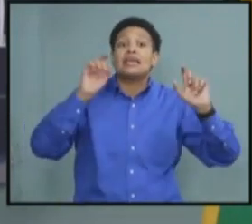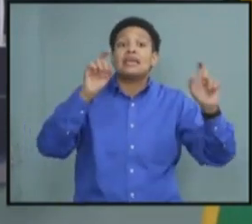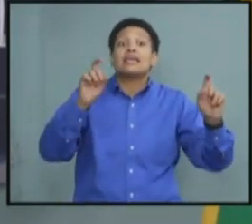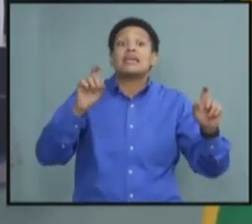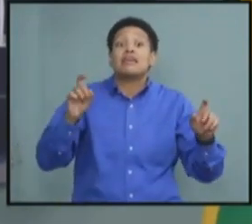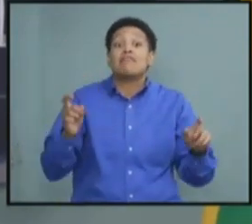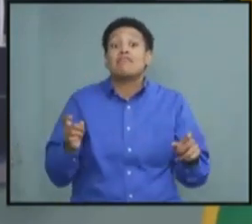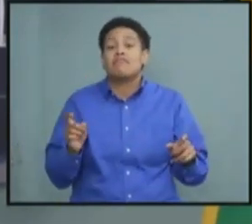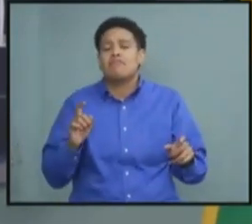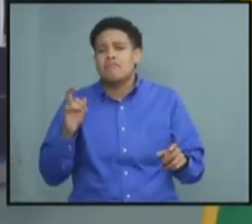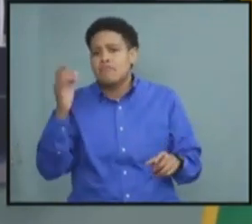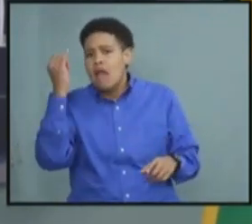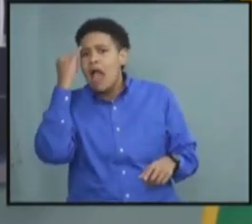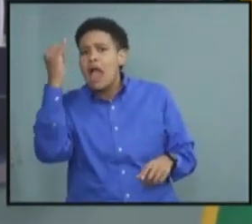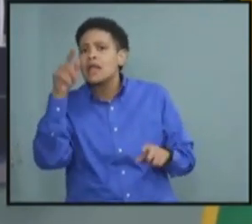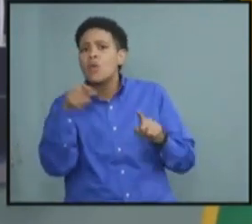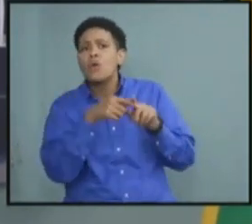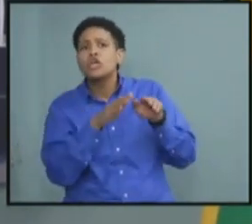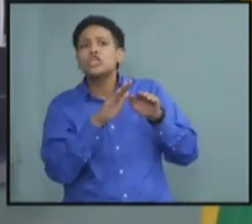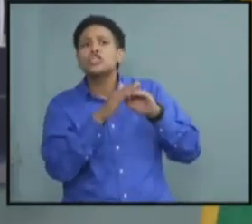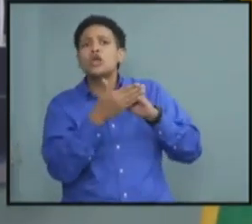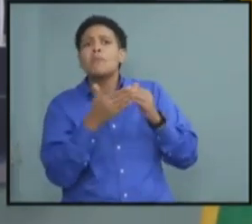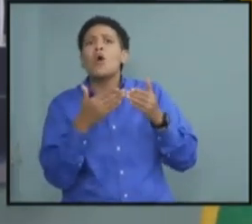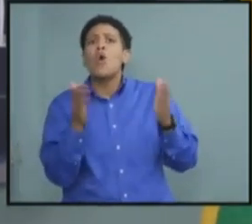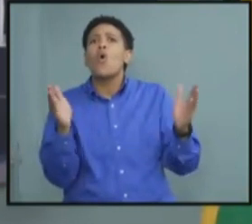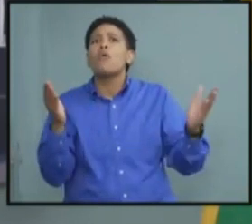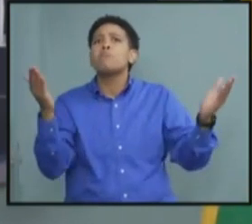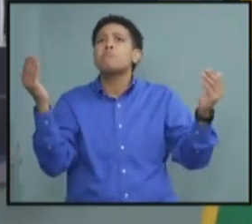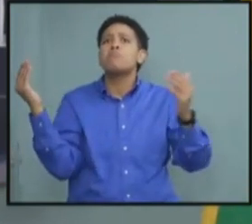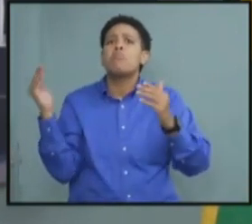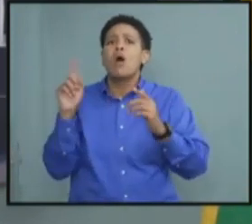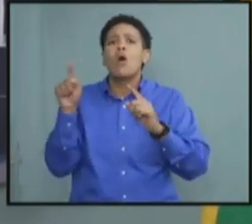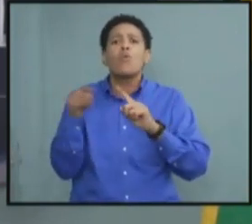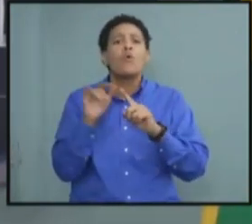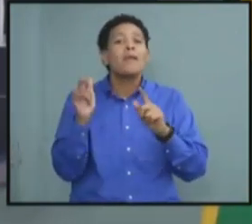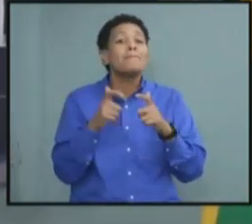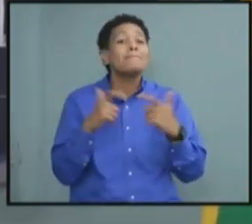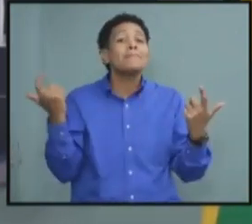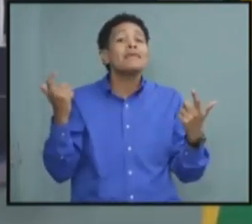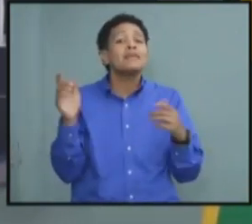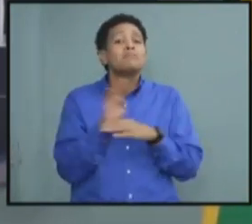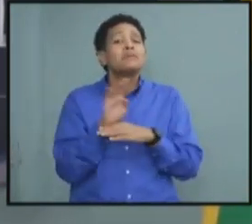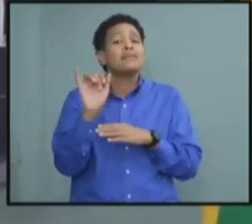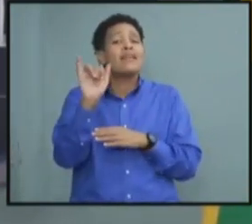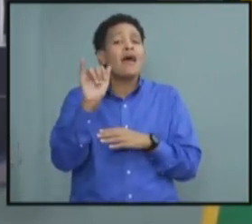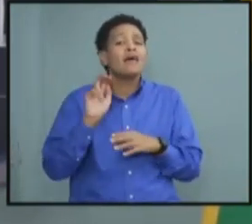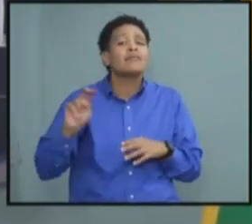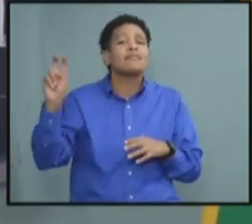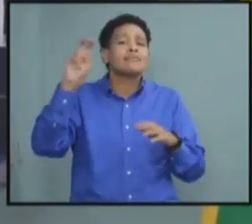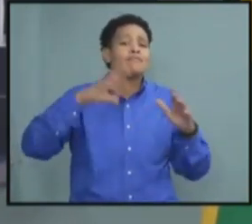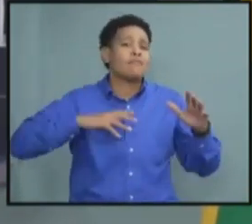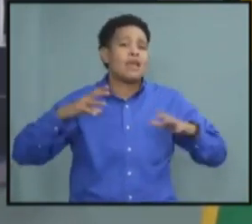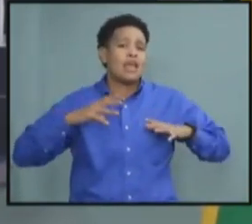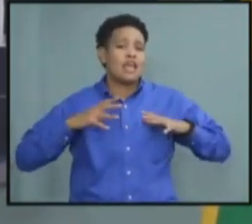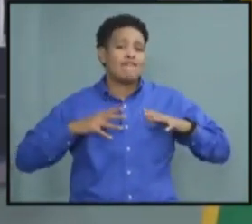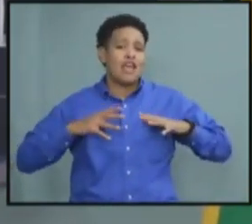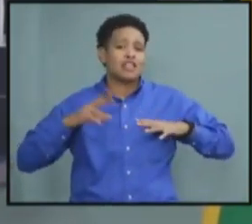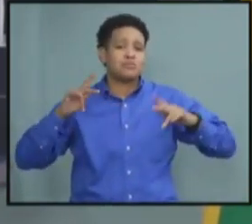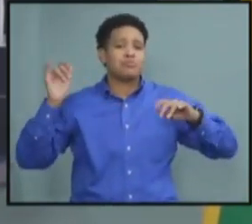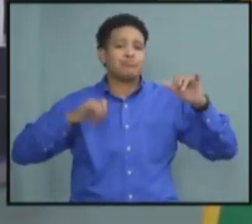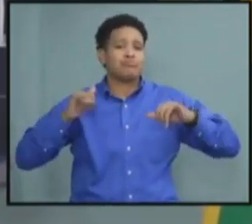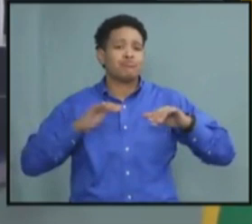borders will reopen and when certain major industries like tourism can